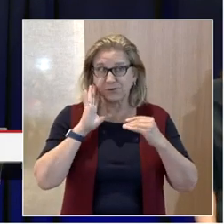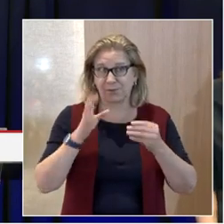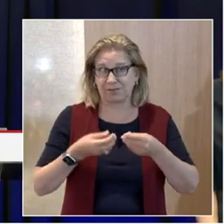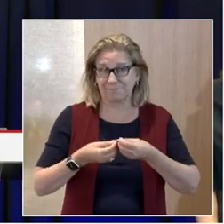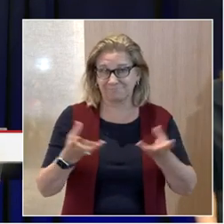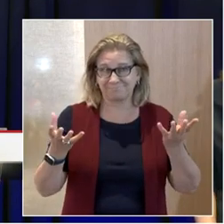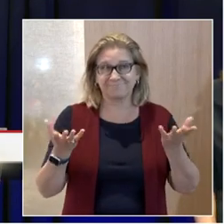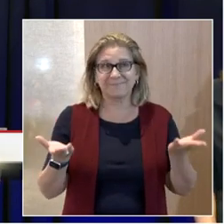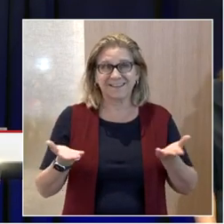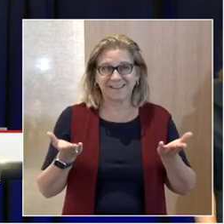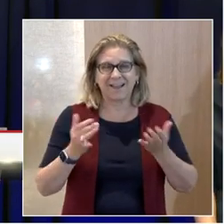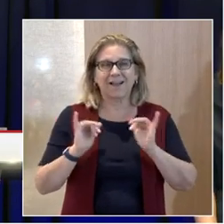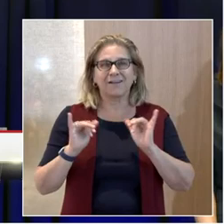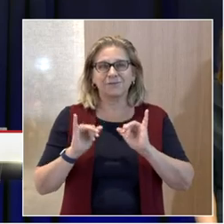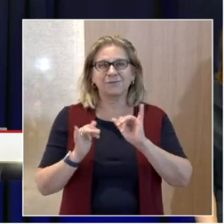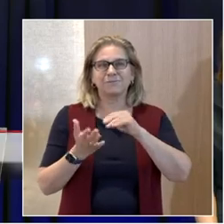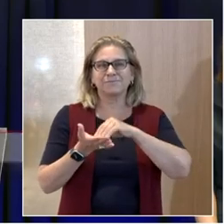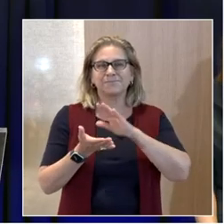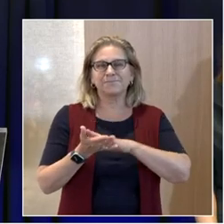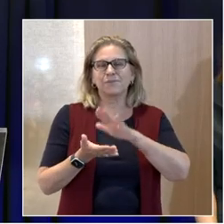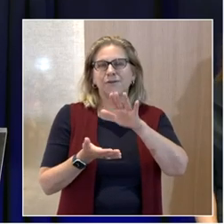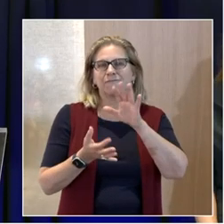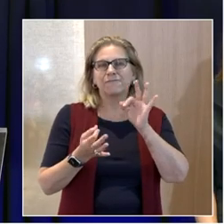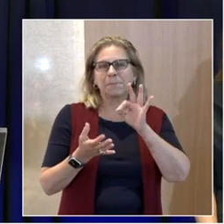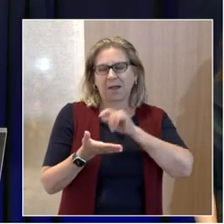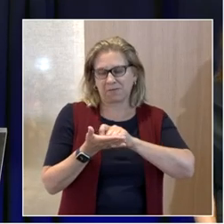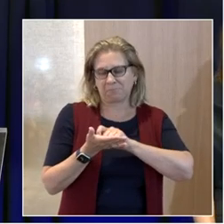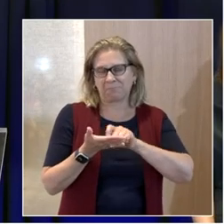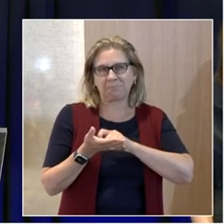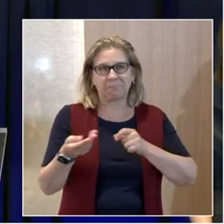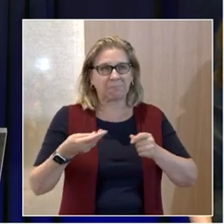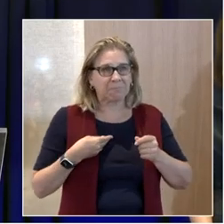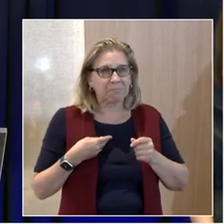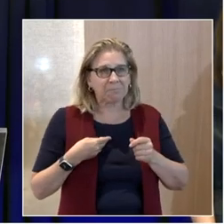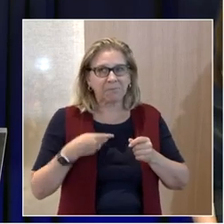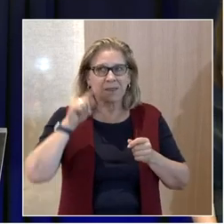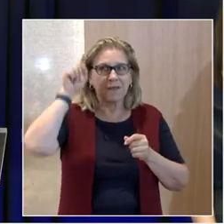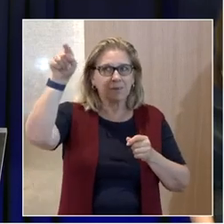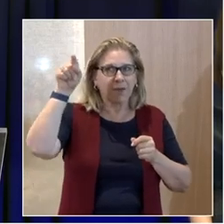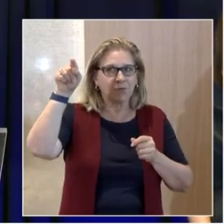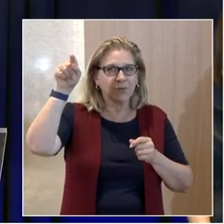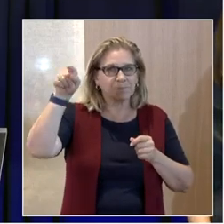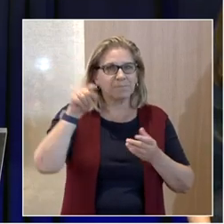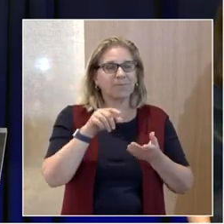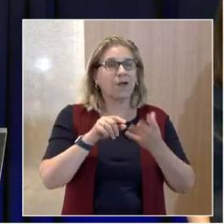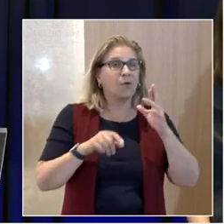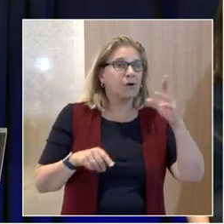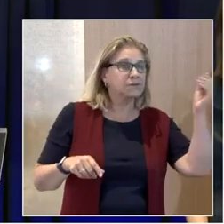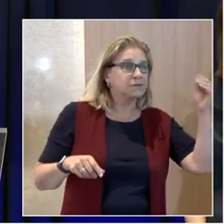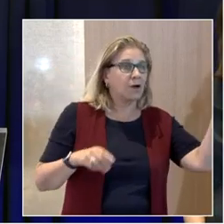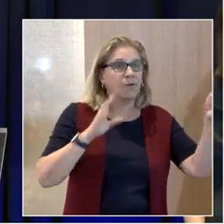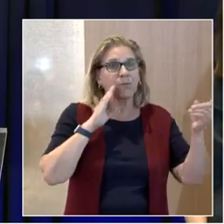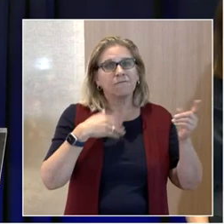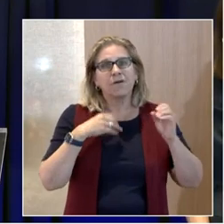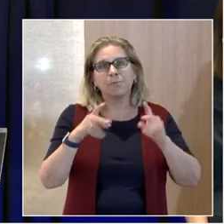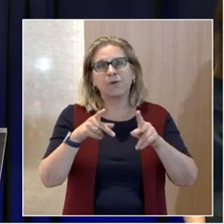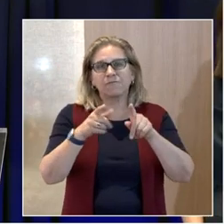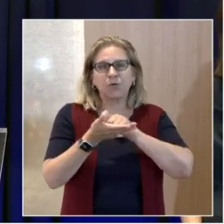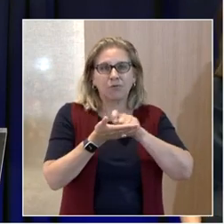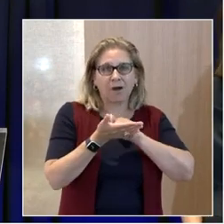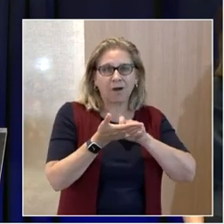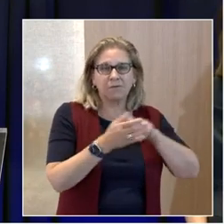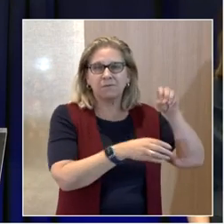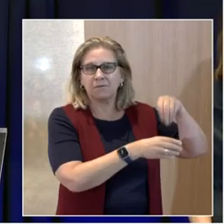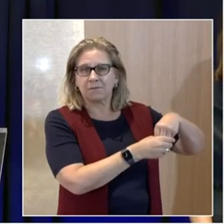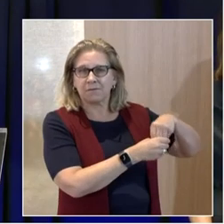some other different forms in the back of the room and outside of the room. We'll also have an opportunity for you to engage with and learn from some